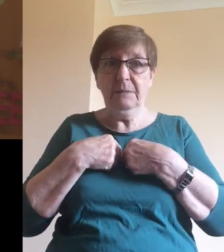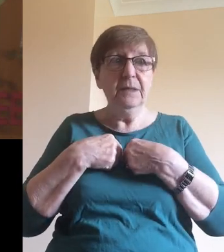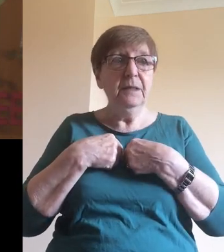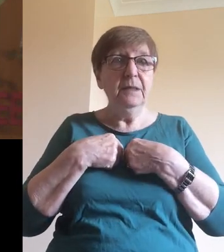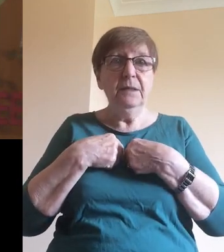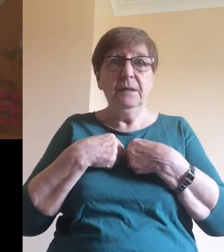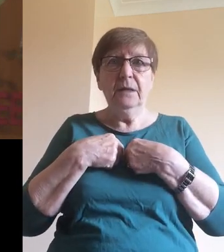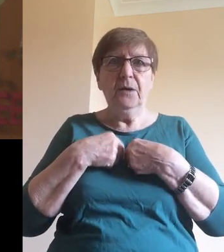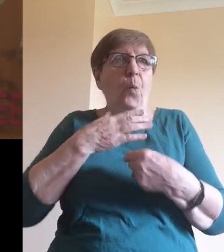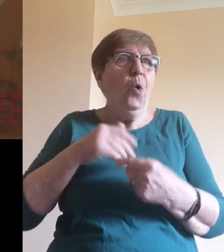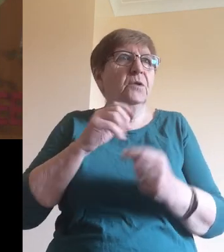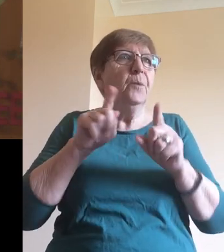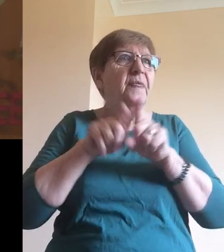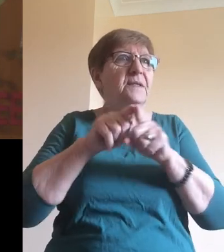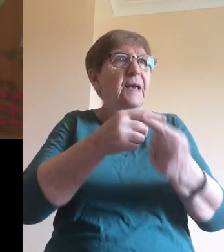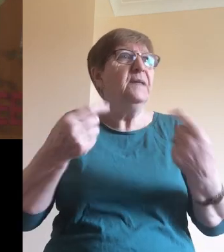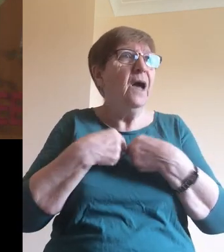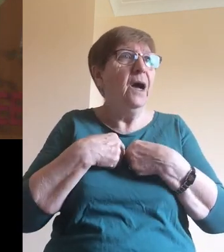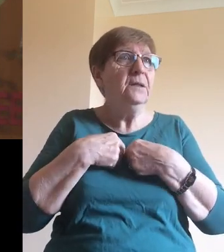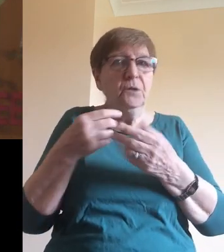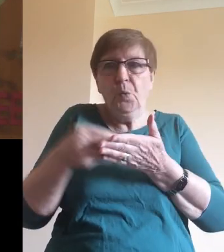going into incredible debt to get it.